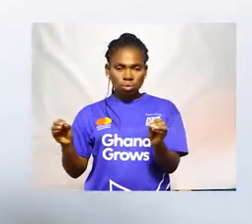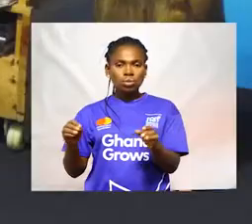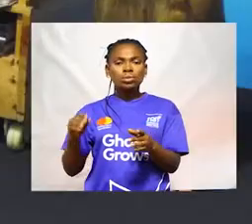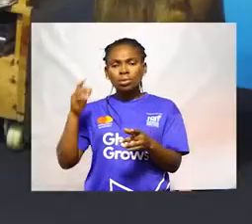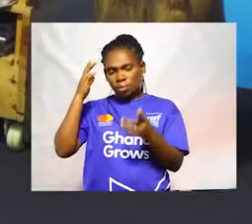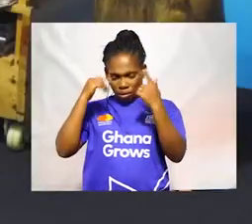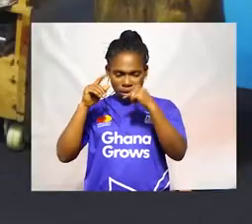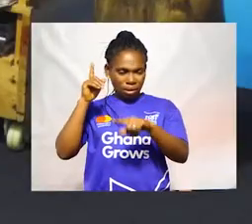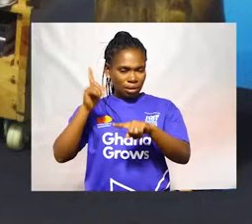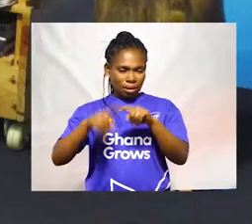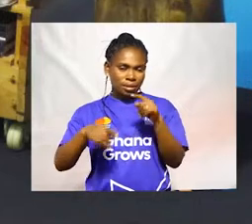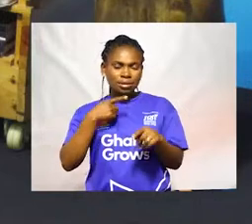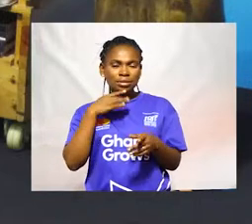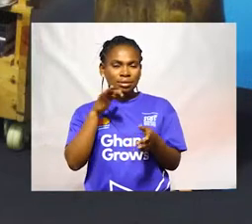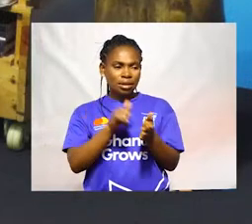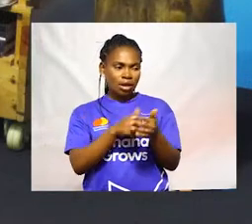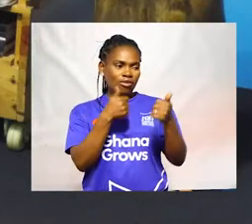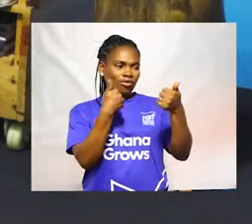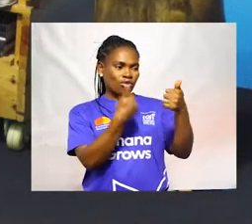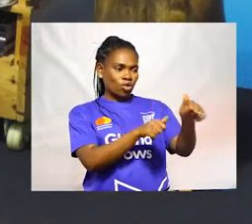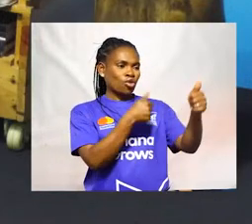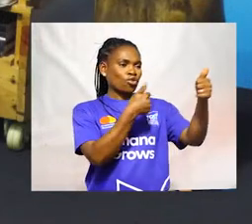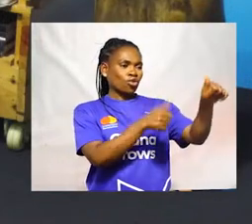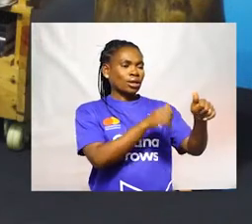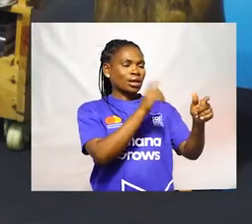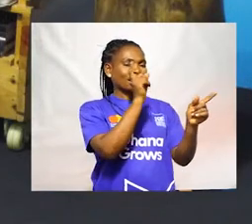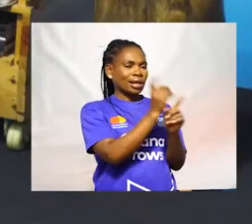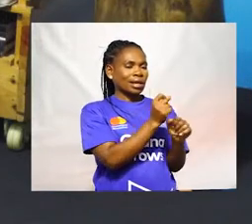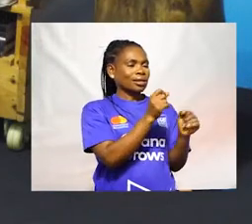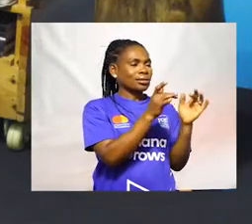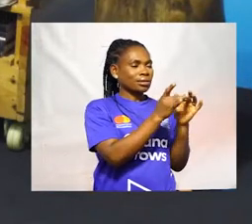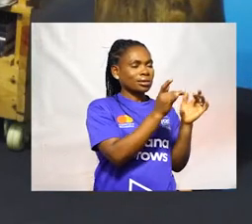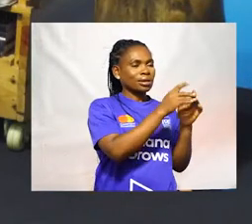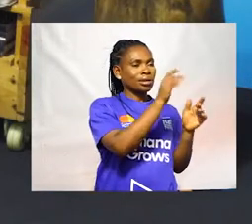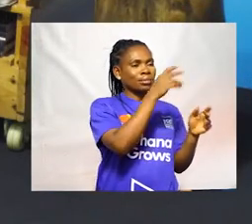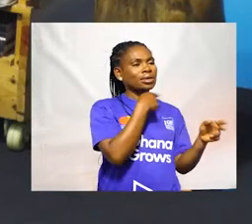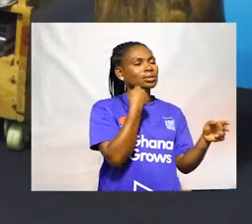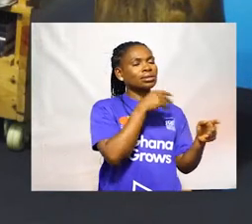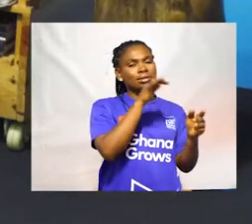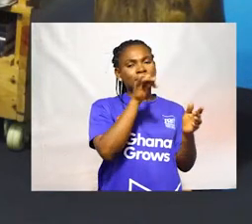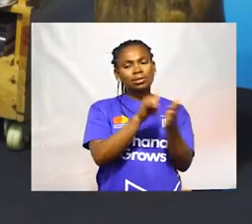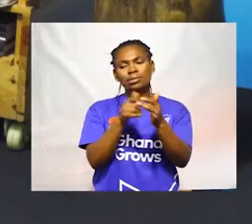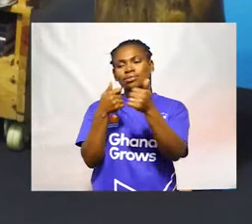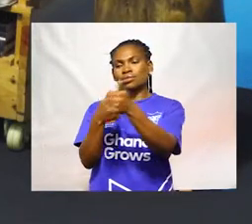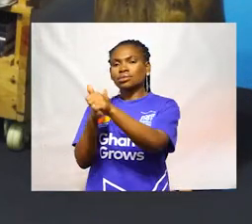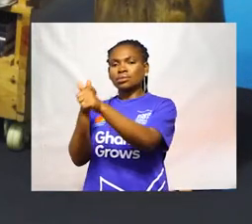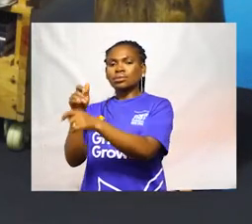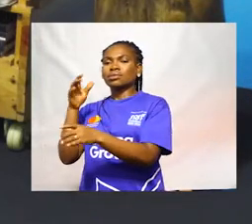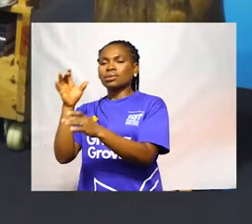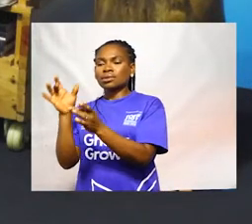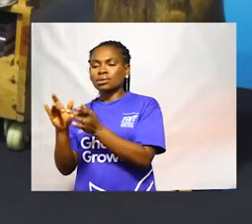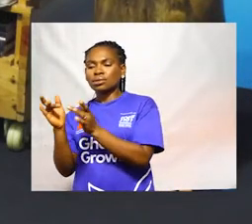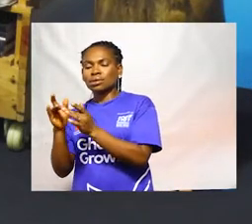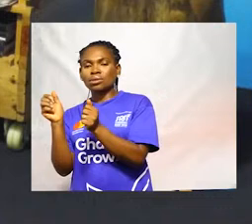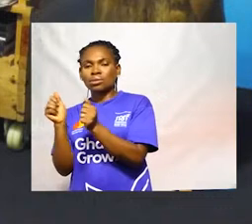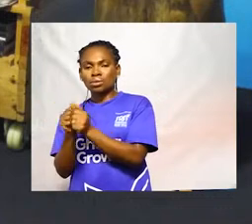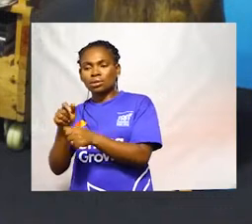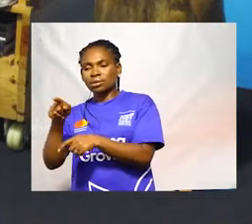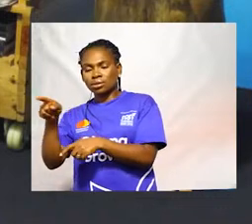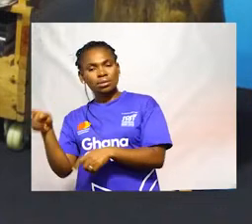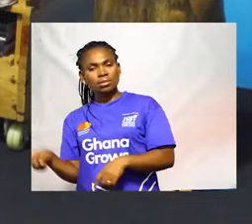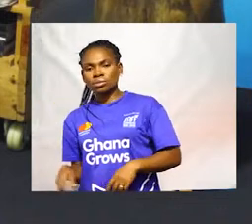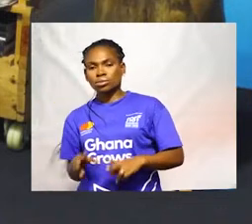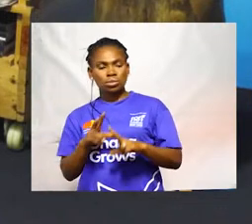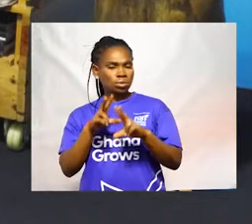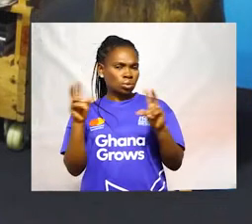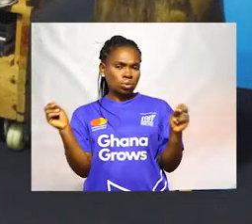that follow these steps to get connected to Pastor Albert or follow these steps to connect to Dr.